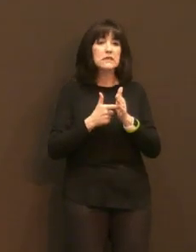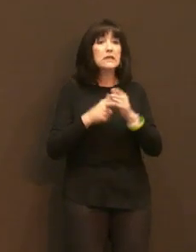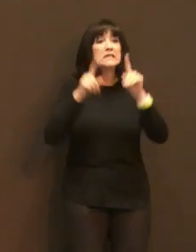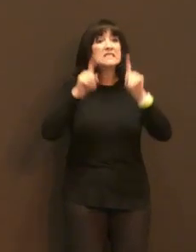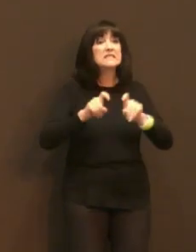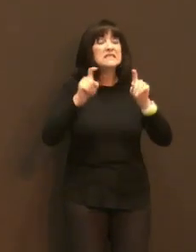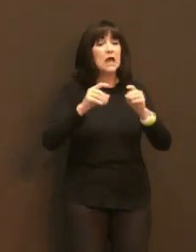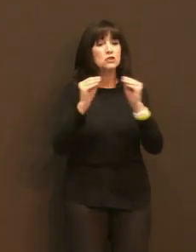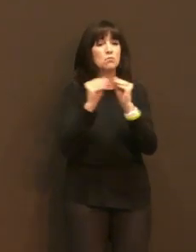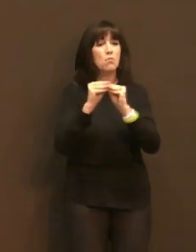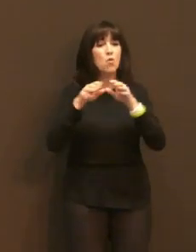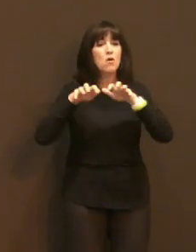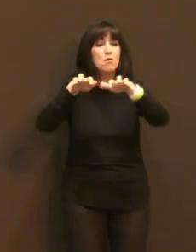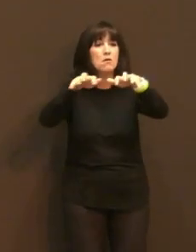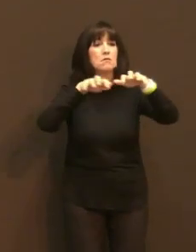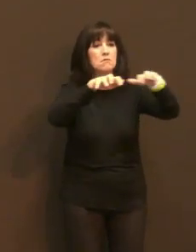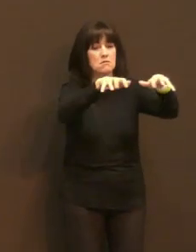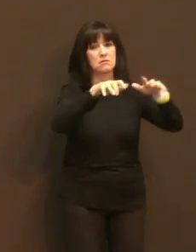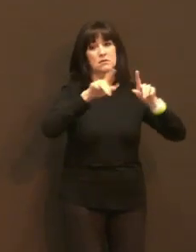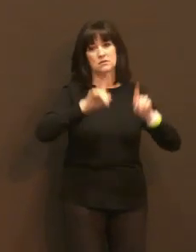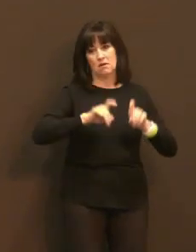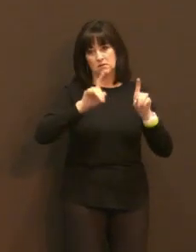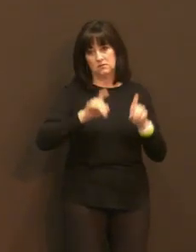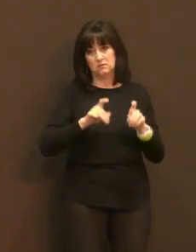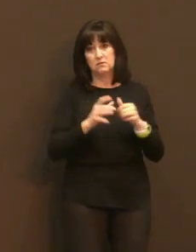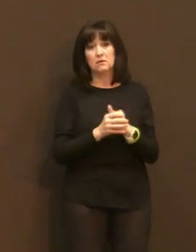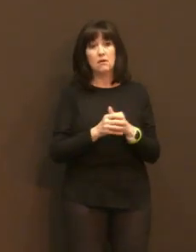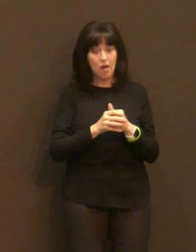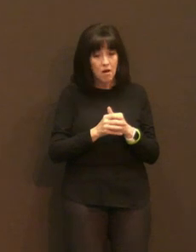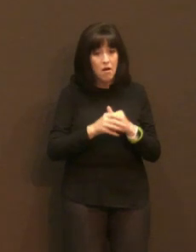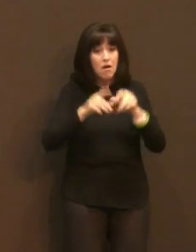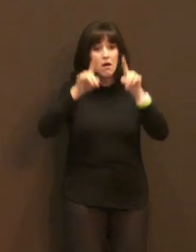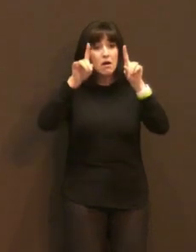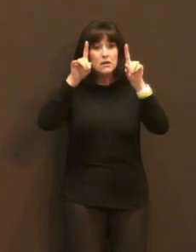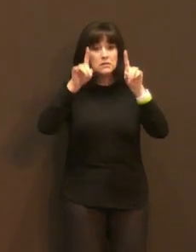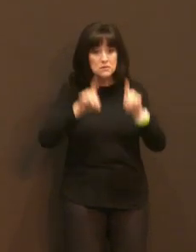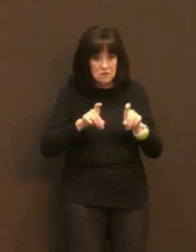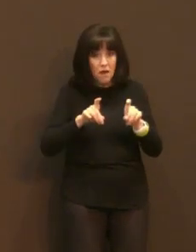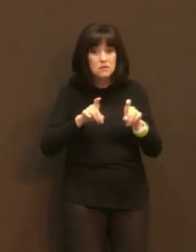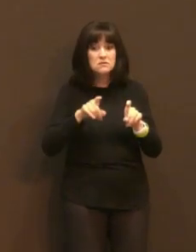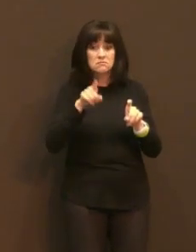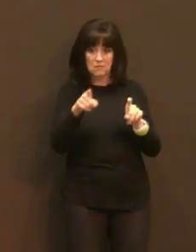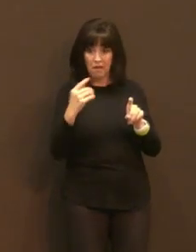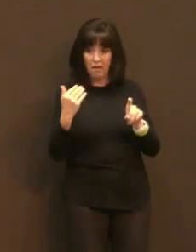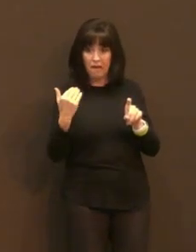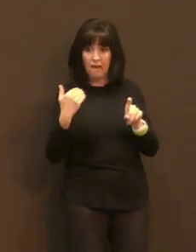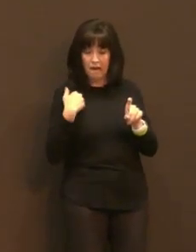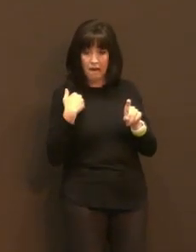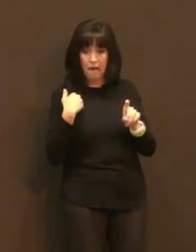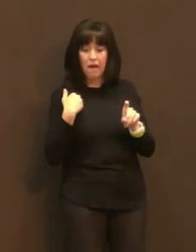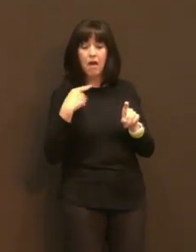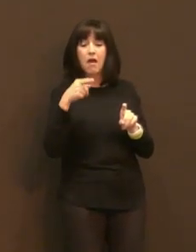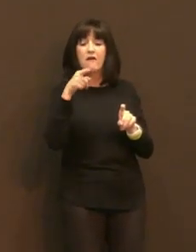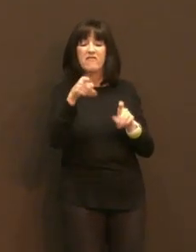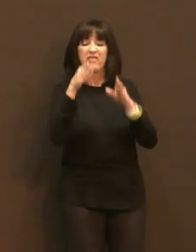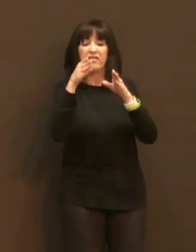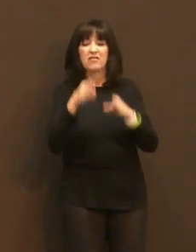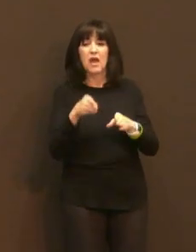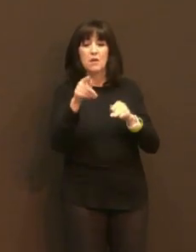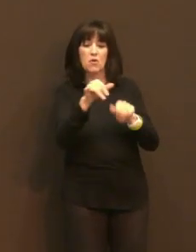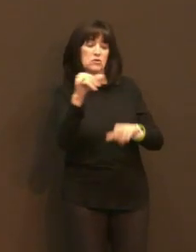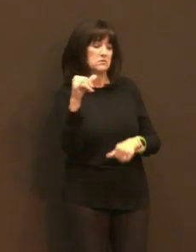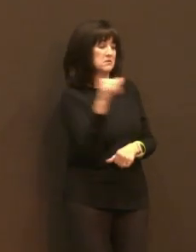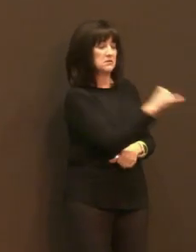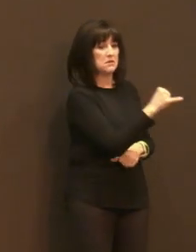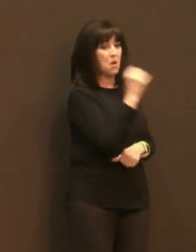didn't mention that before. So you test, you isolate and quarantine those individuals who test positive. You do contact tracing